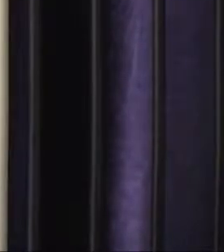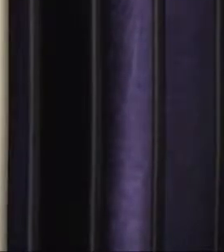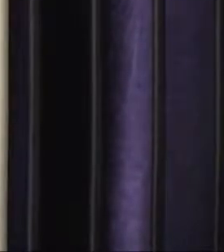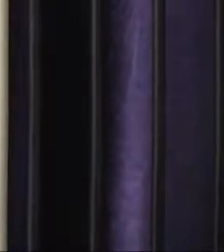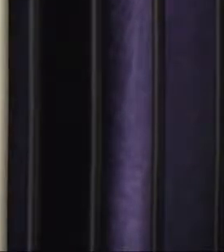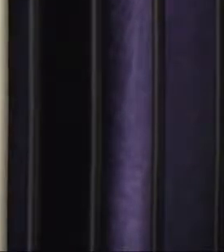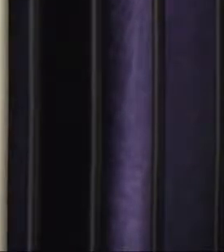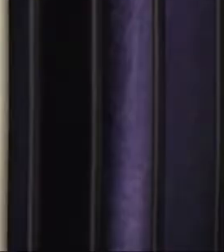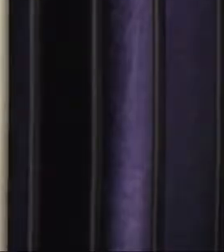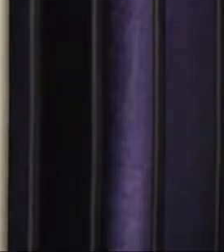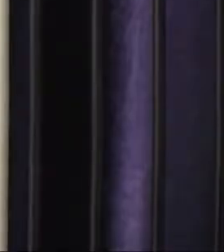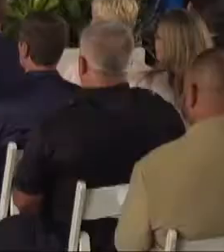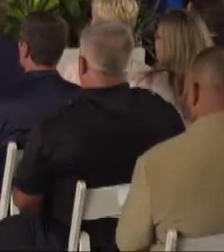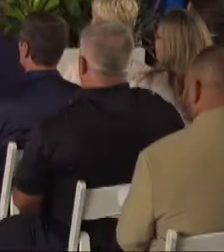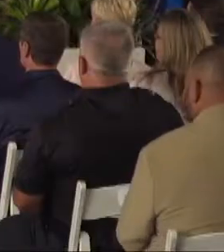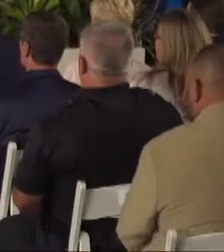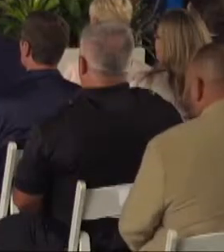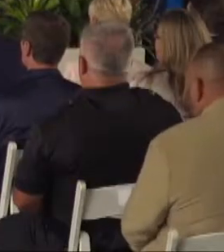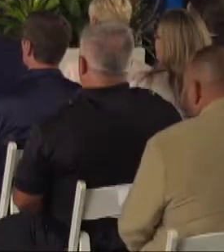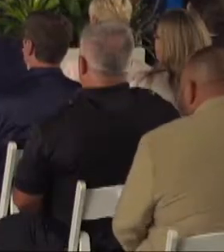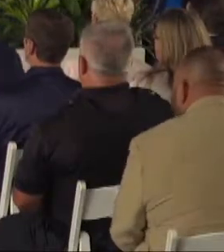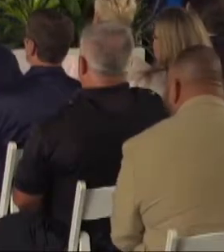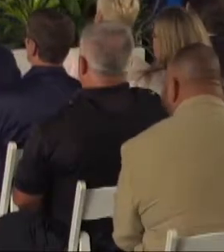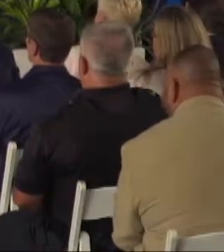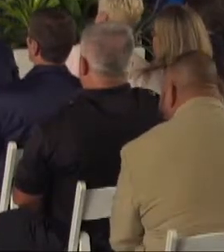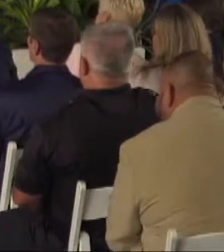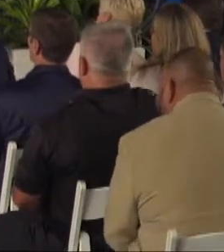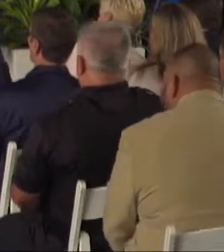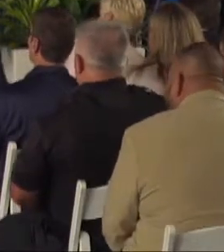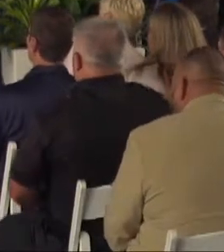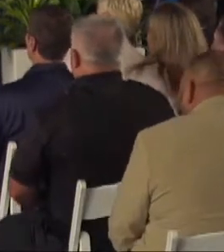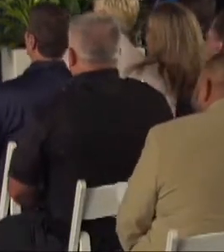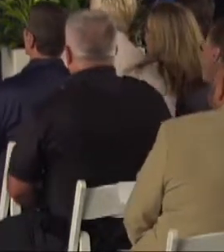the tip of your chair for me.